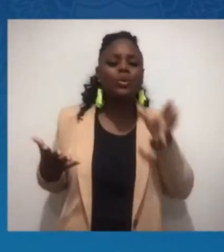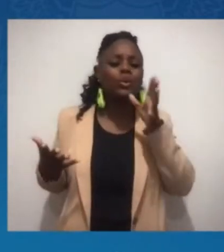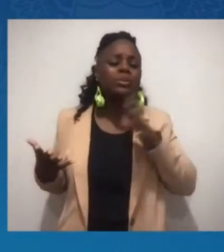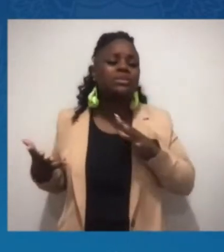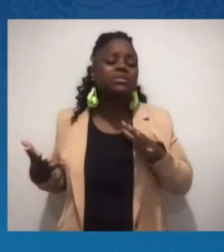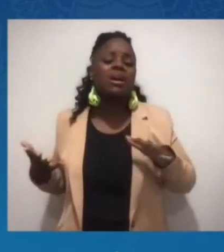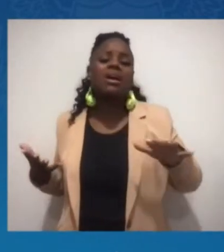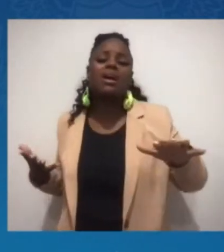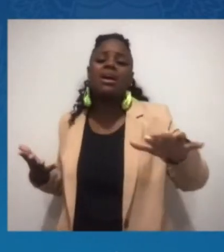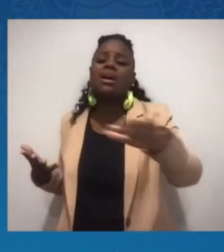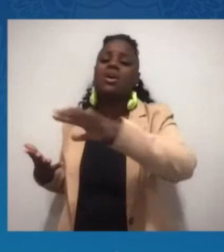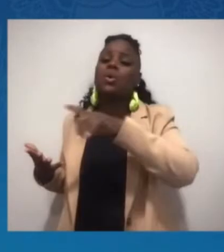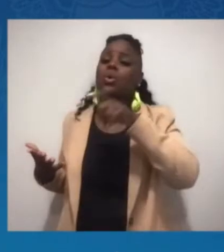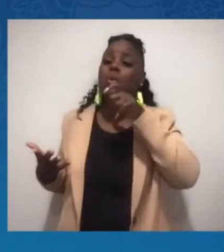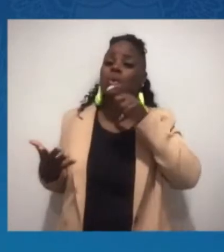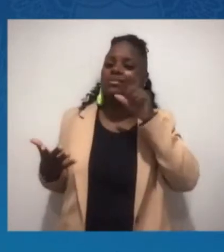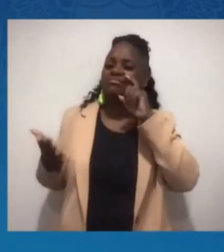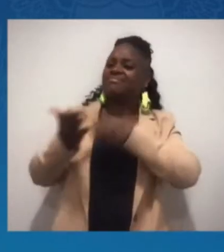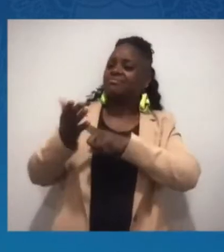present day fight for reproductive freedom?